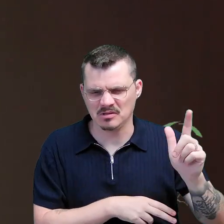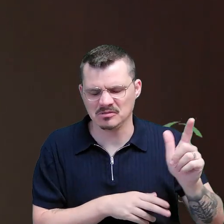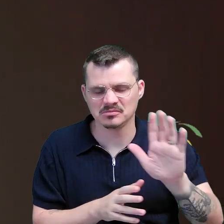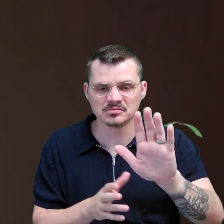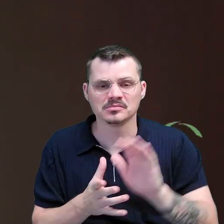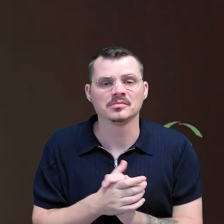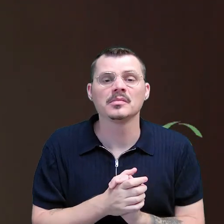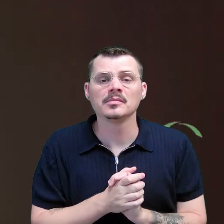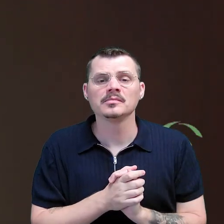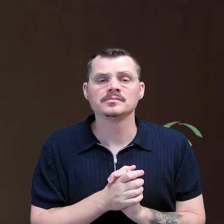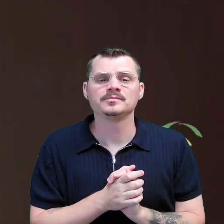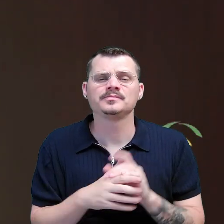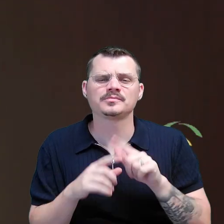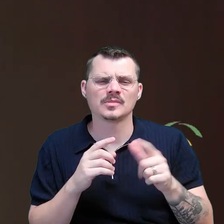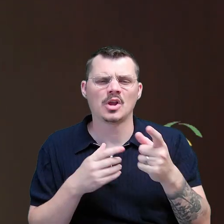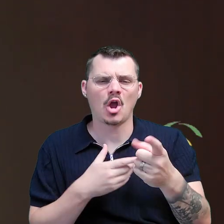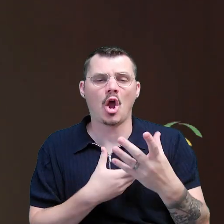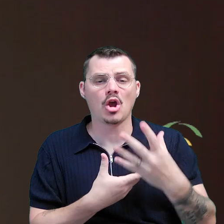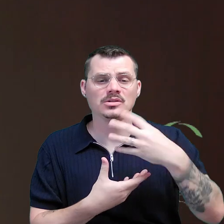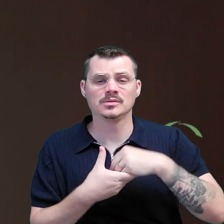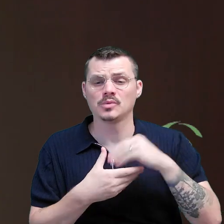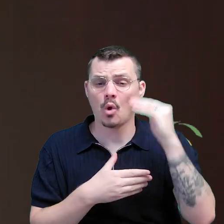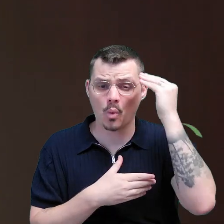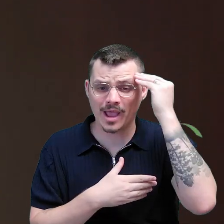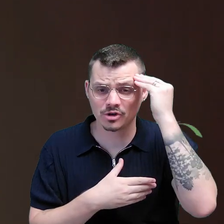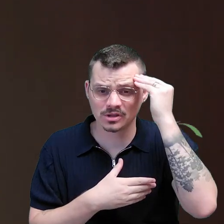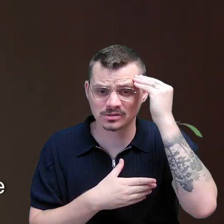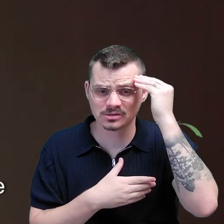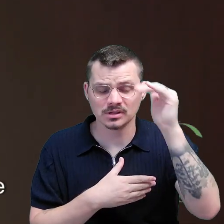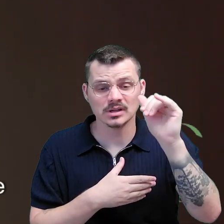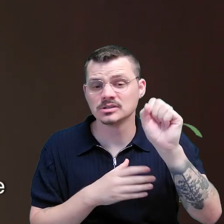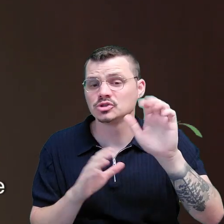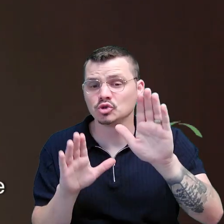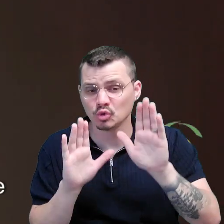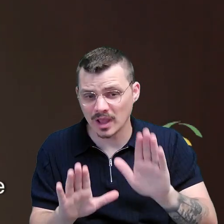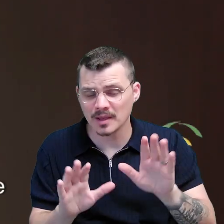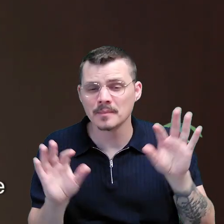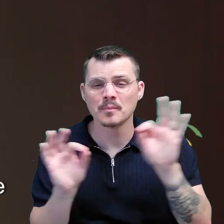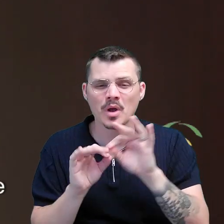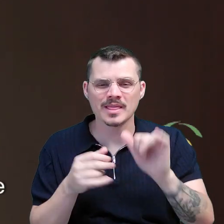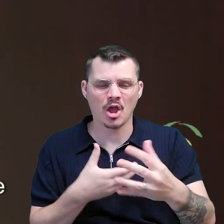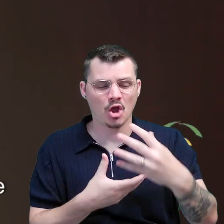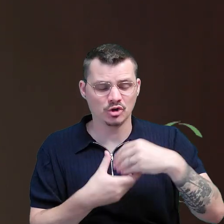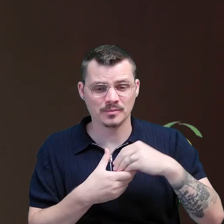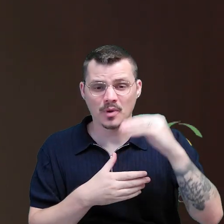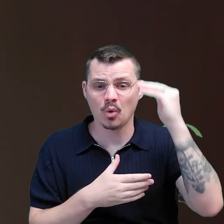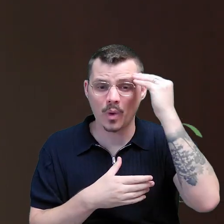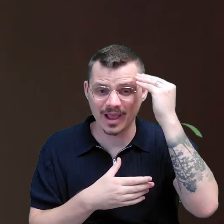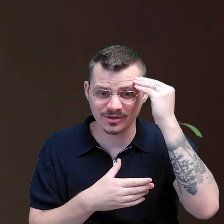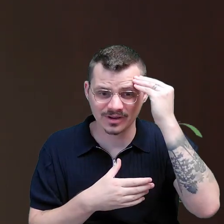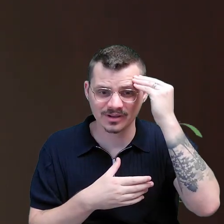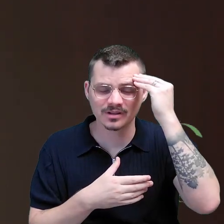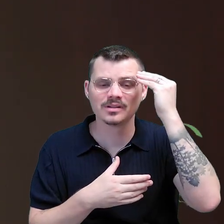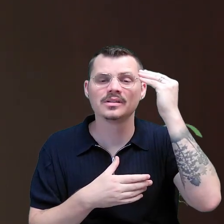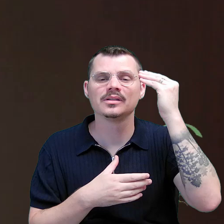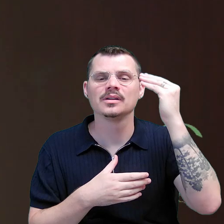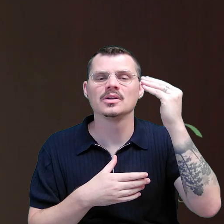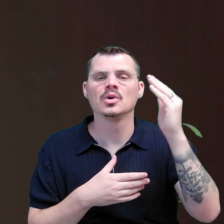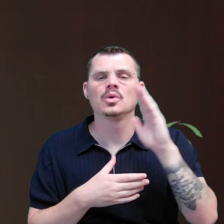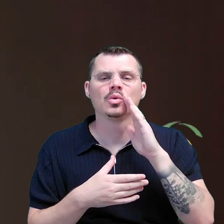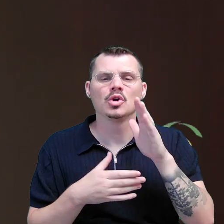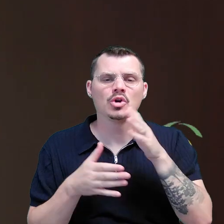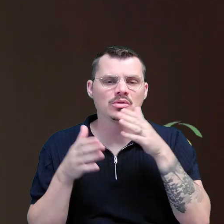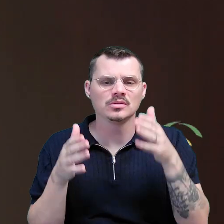But autism awareness, I think it's great, as long as the autism awareness takes the form